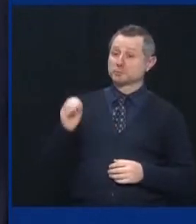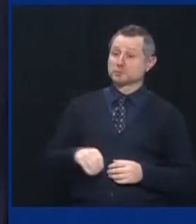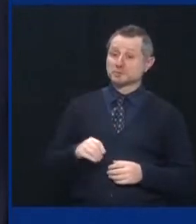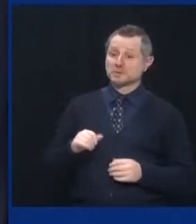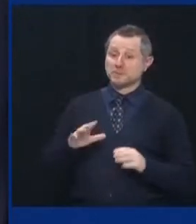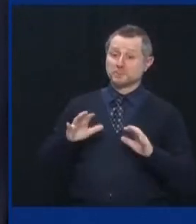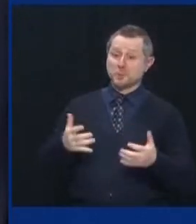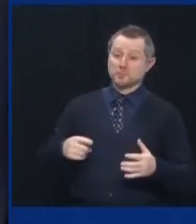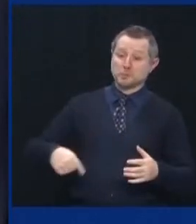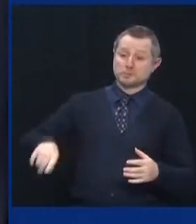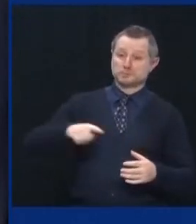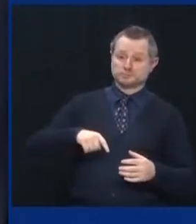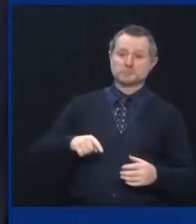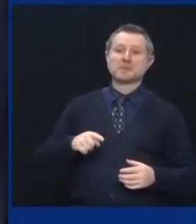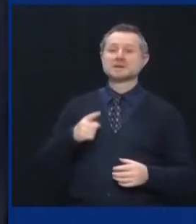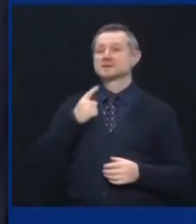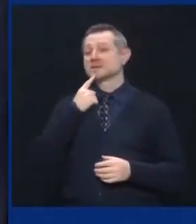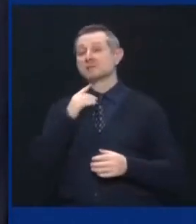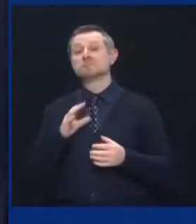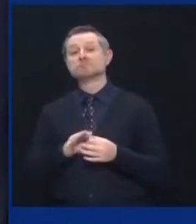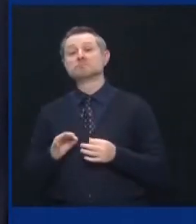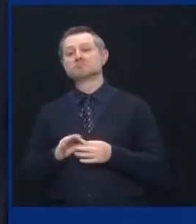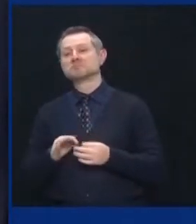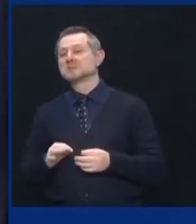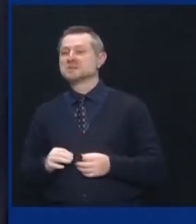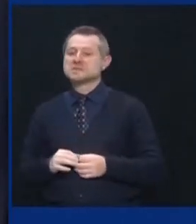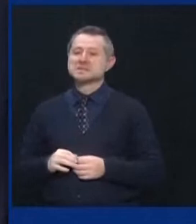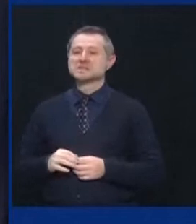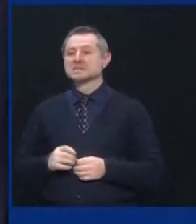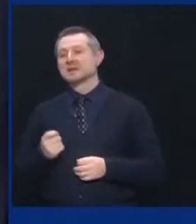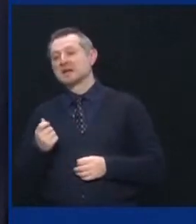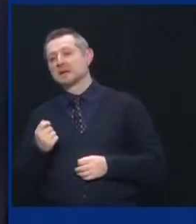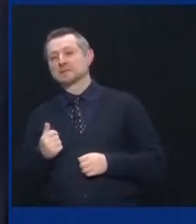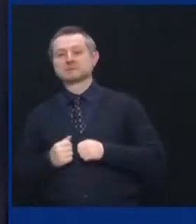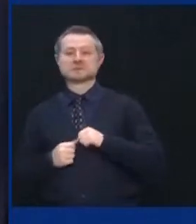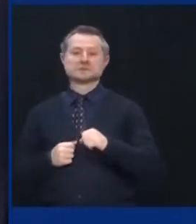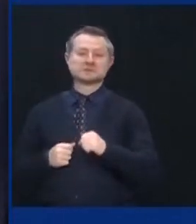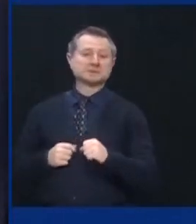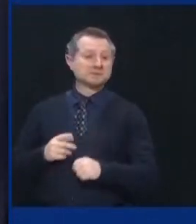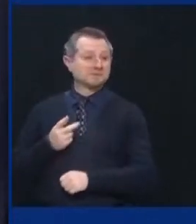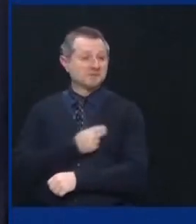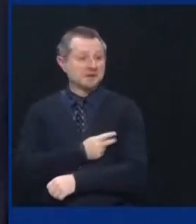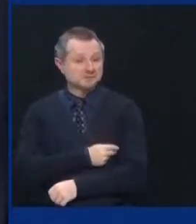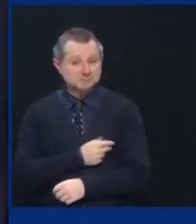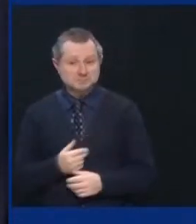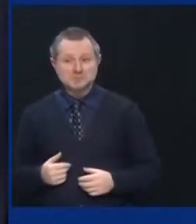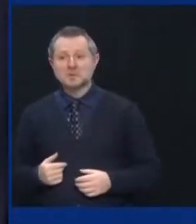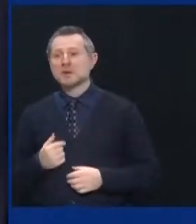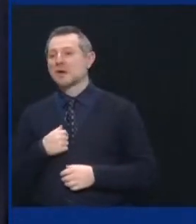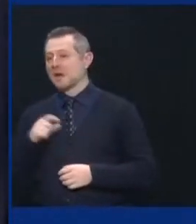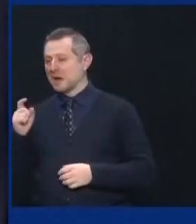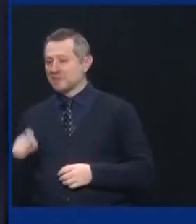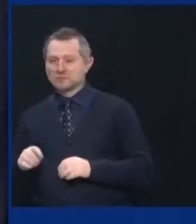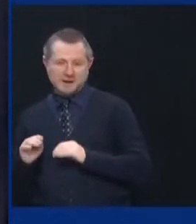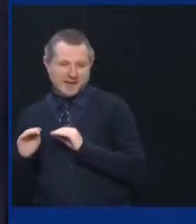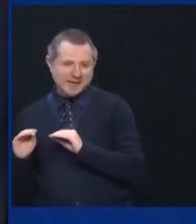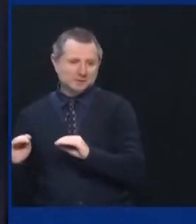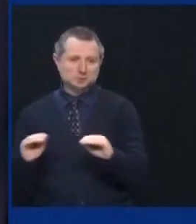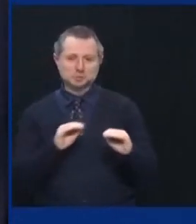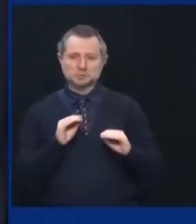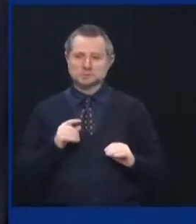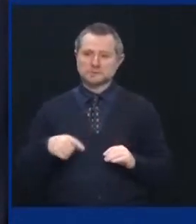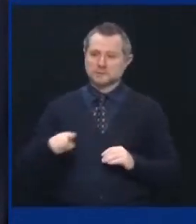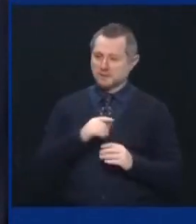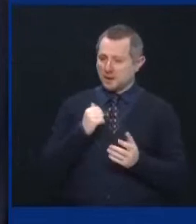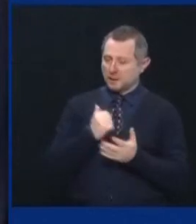that says they're skeptical about a vaccine, and that's going to be a public education campaign. But we